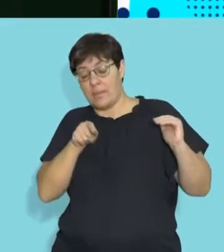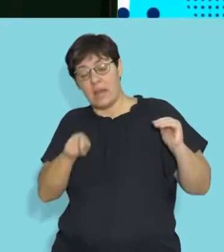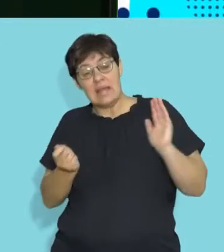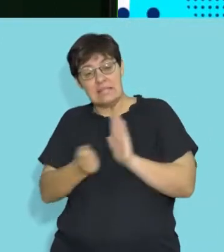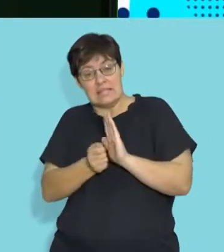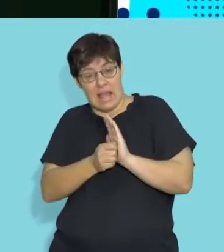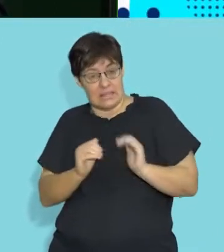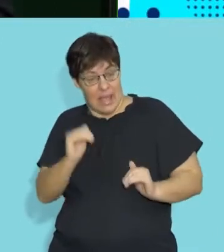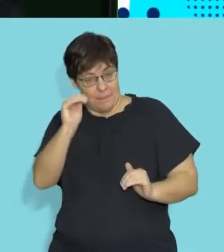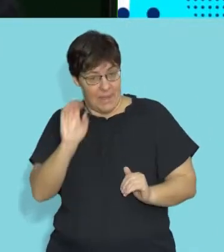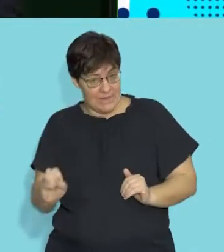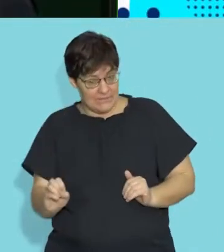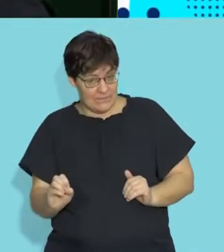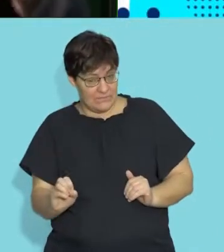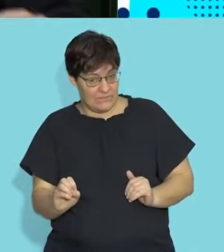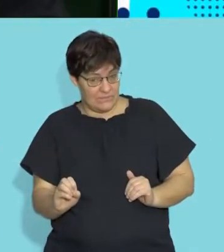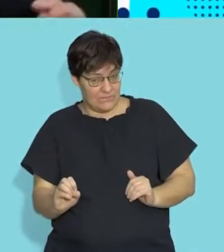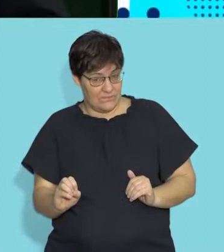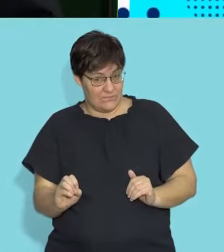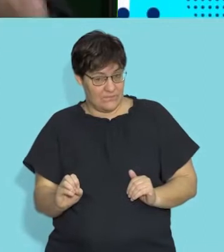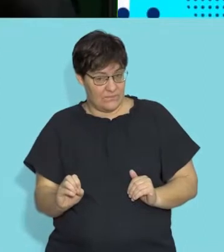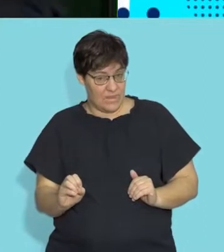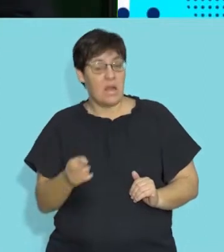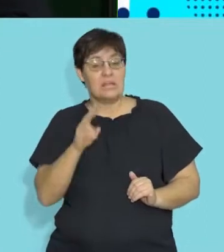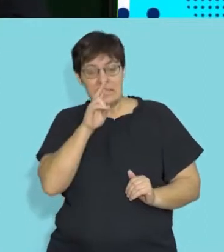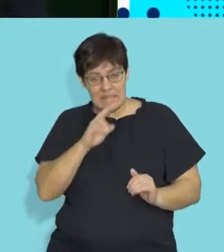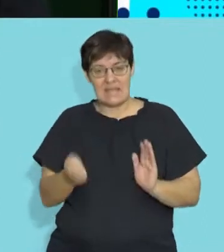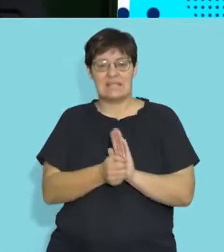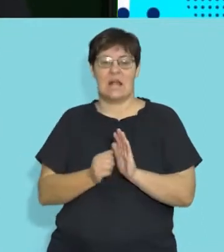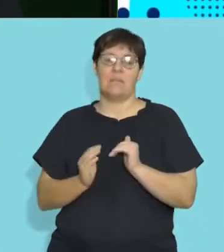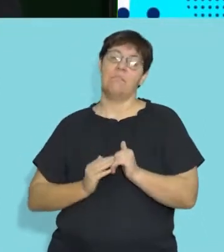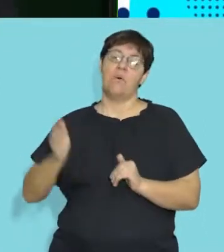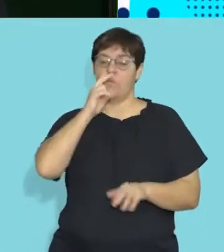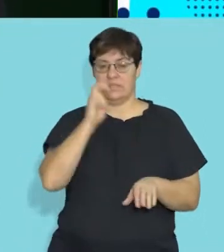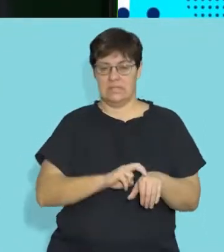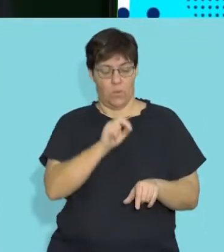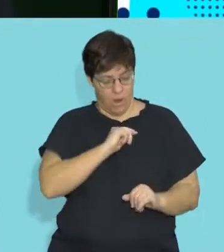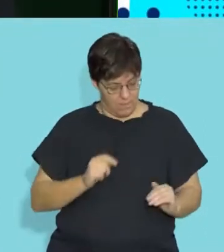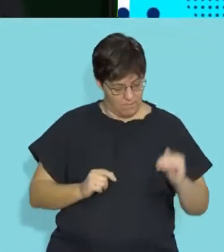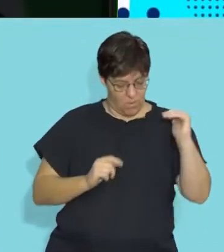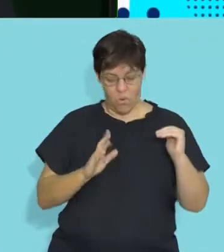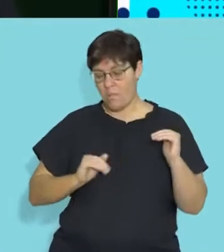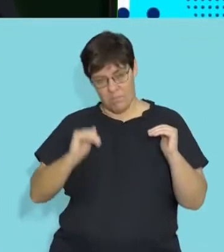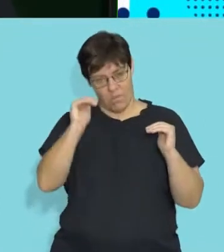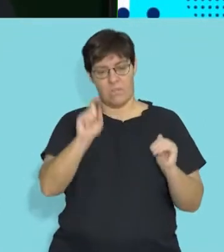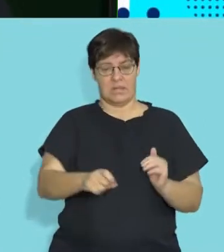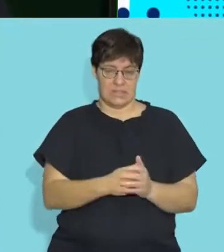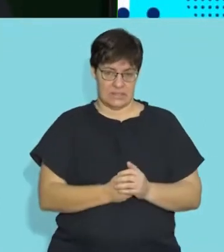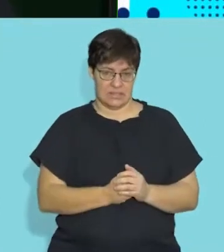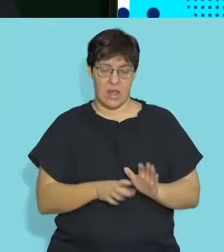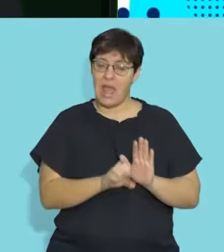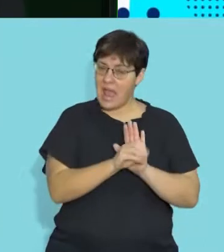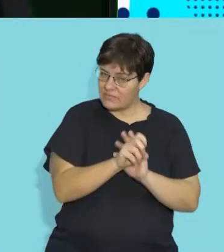advertising, is it having an impact on my sales? Because clearly you have to